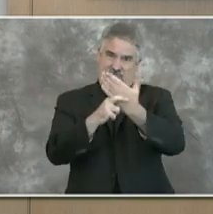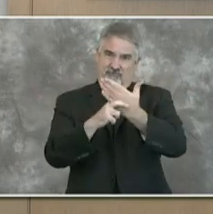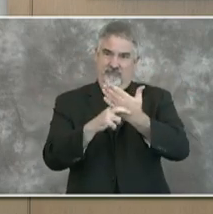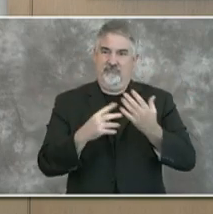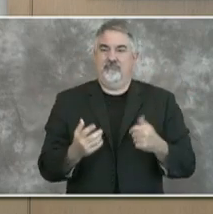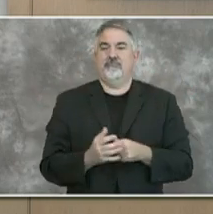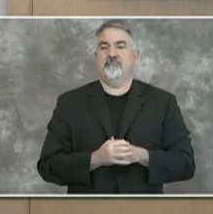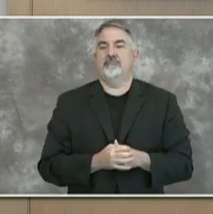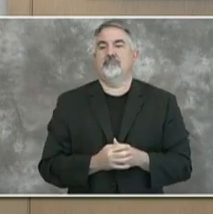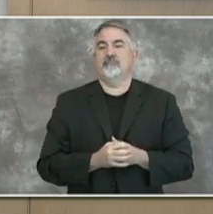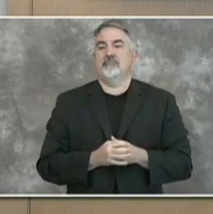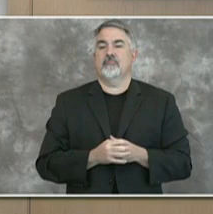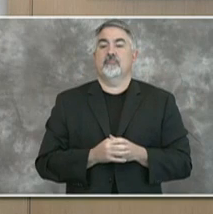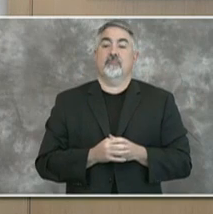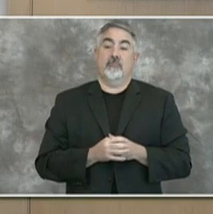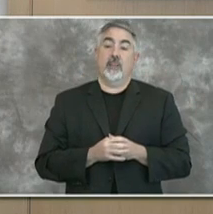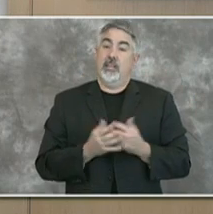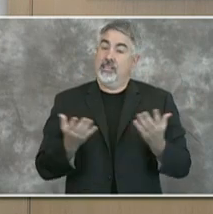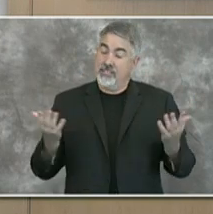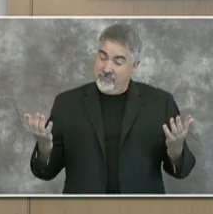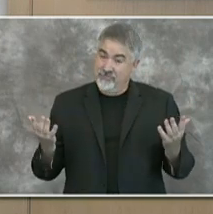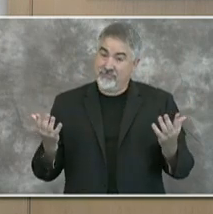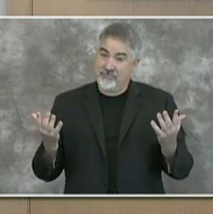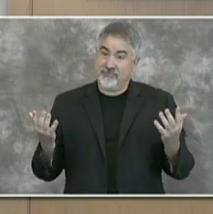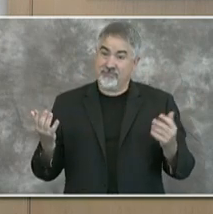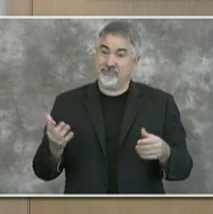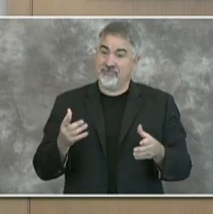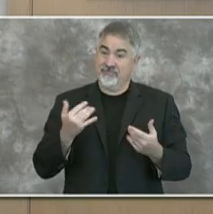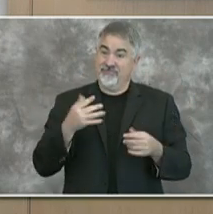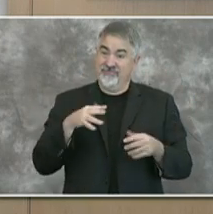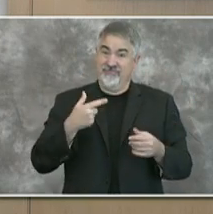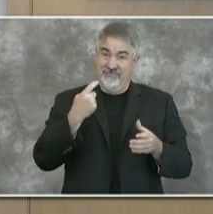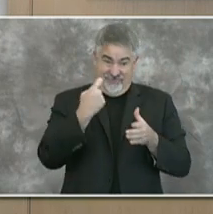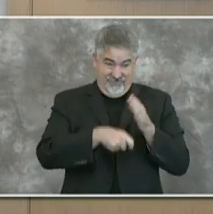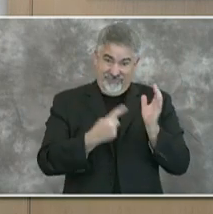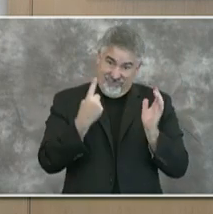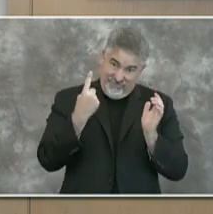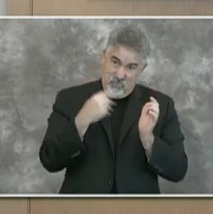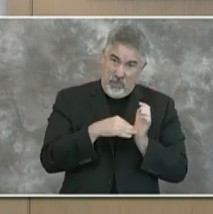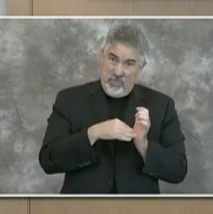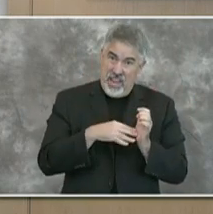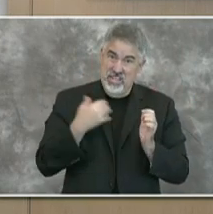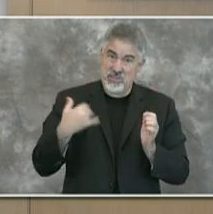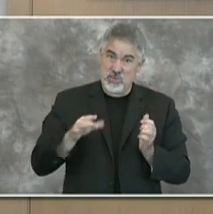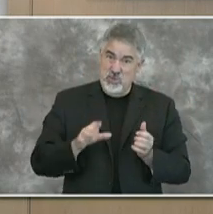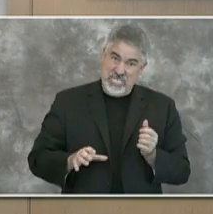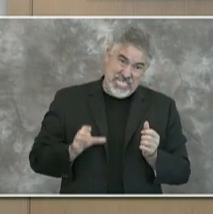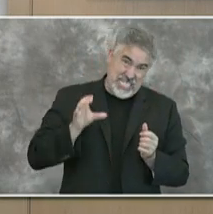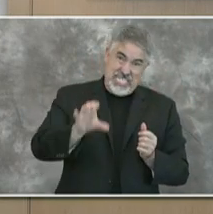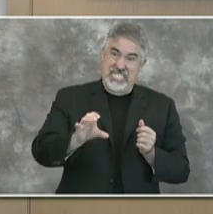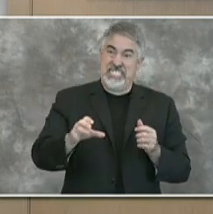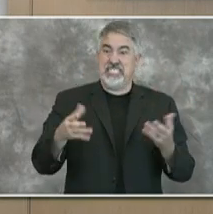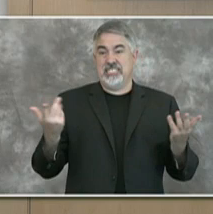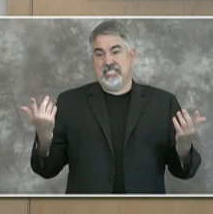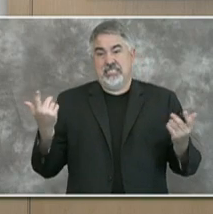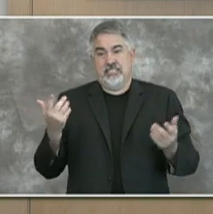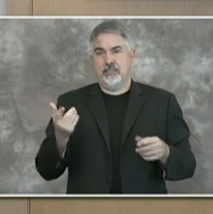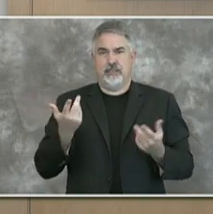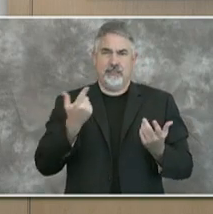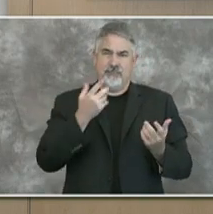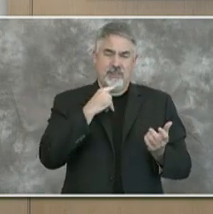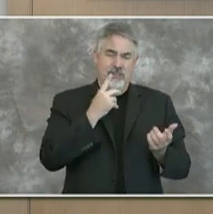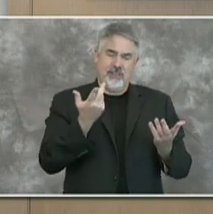you pay will be high, and frankly, the price everybody in this county will pay will be much higher. With that, we're going to go